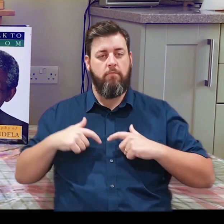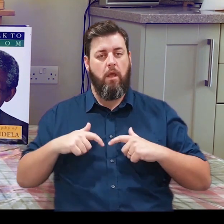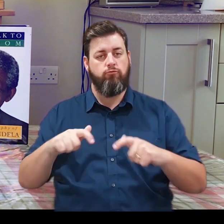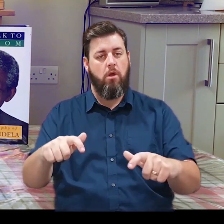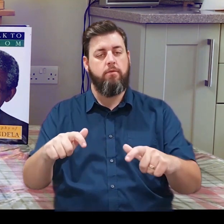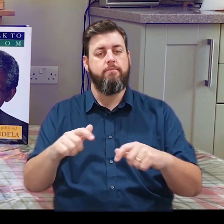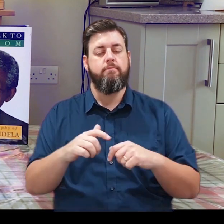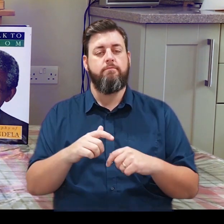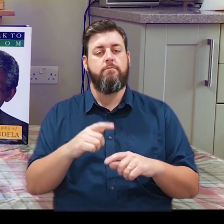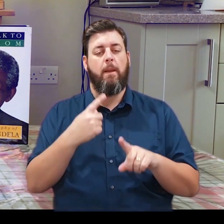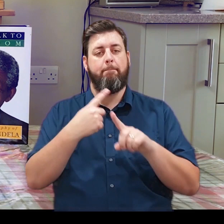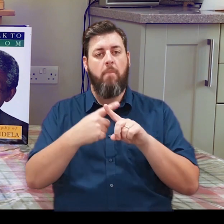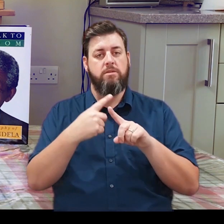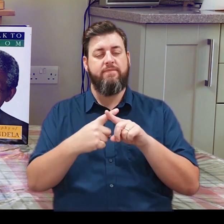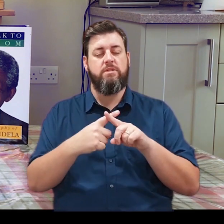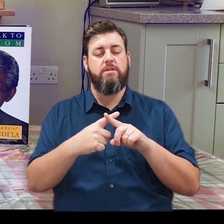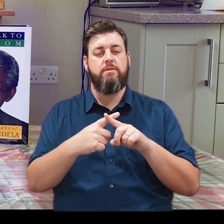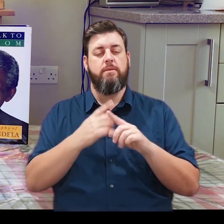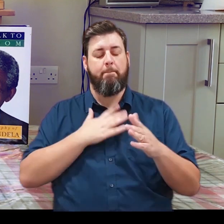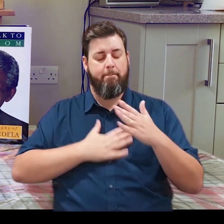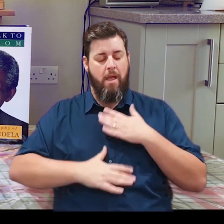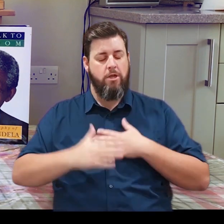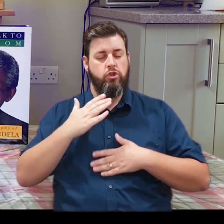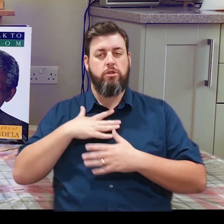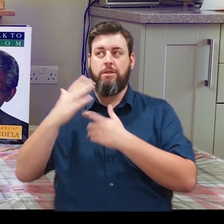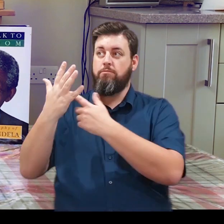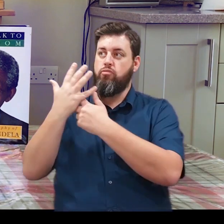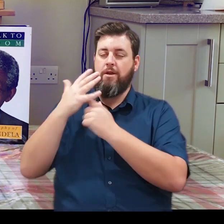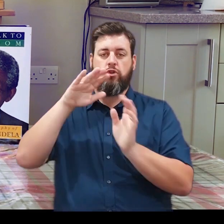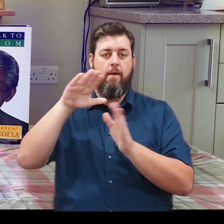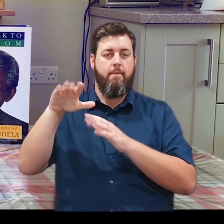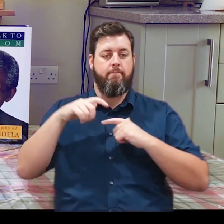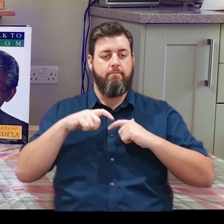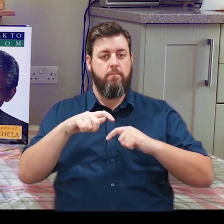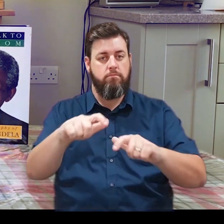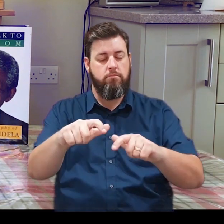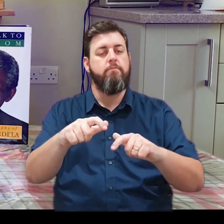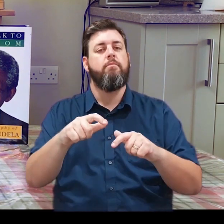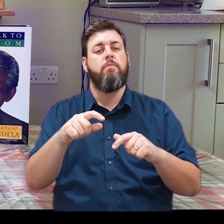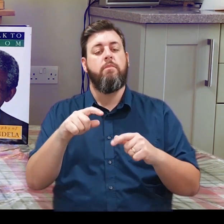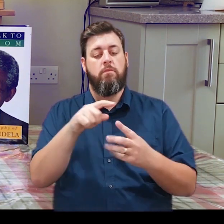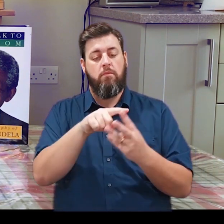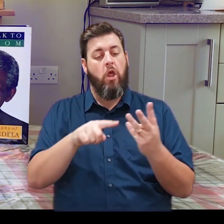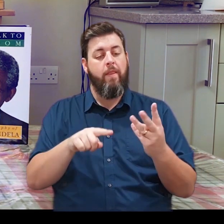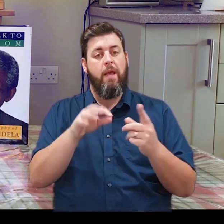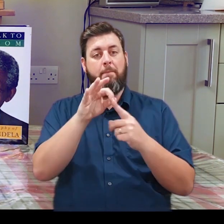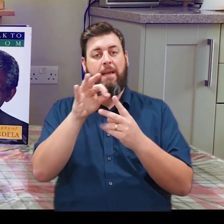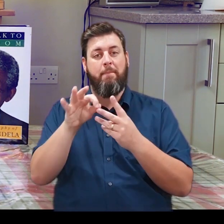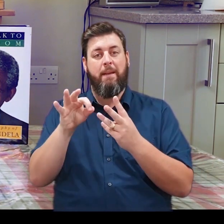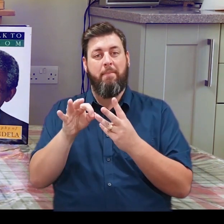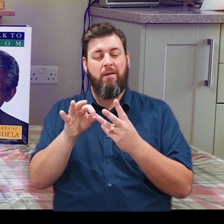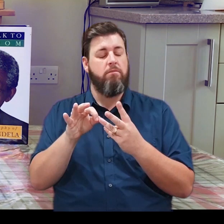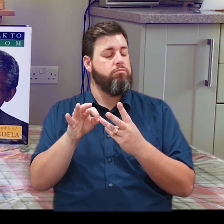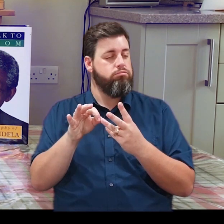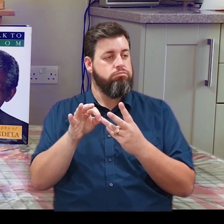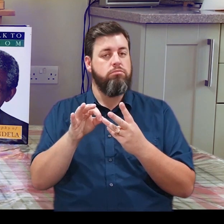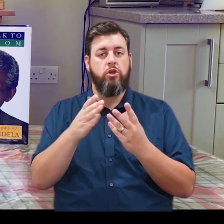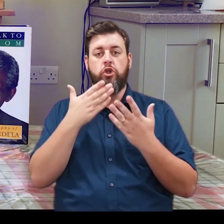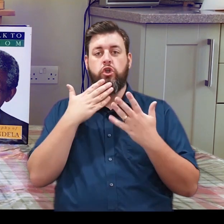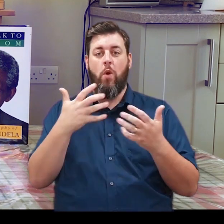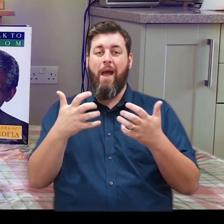Positivity, patience, keeping going under pressure. 3 P's that speak of how we nurture